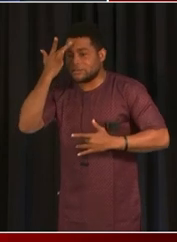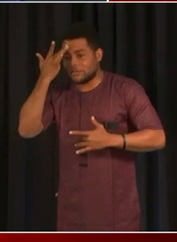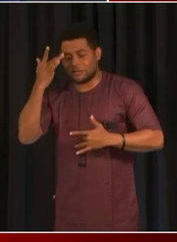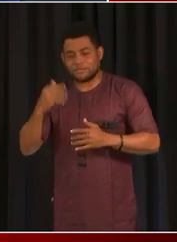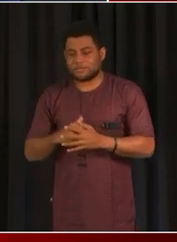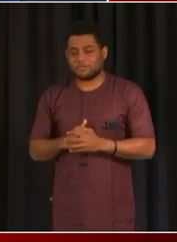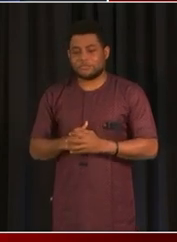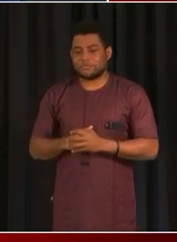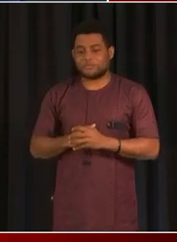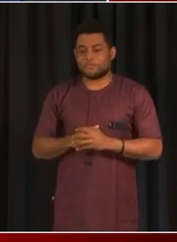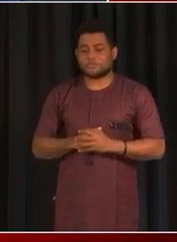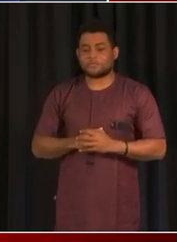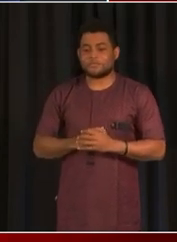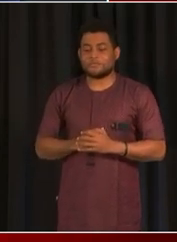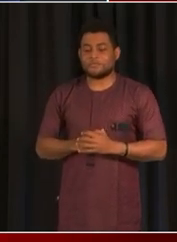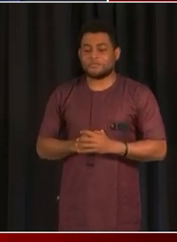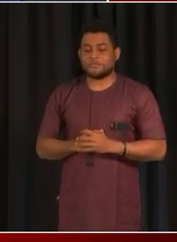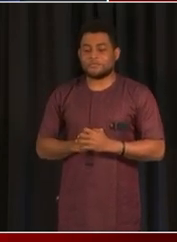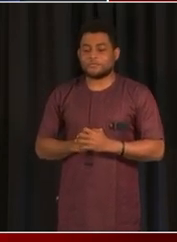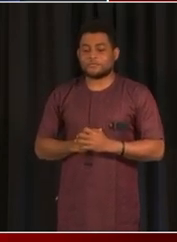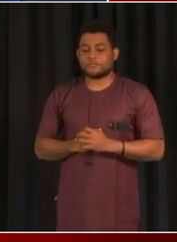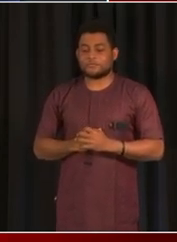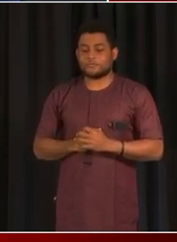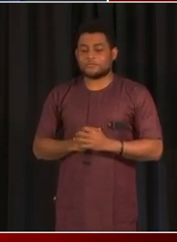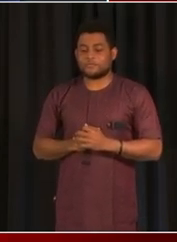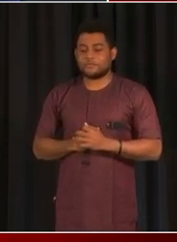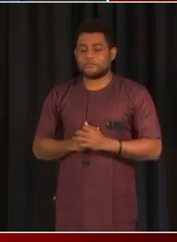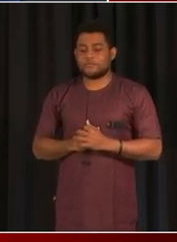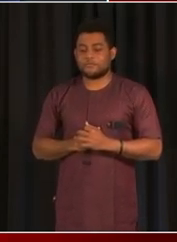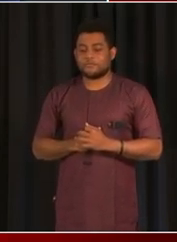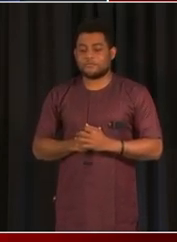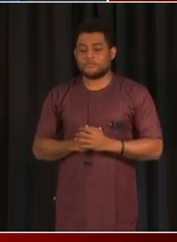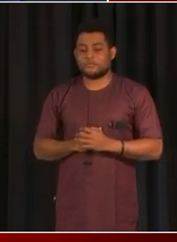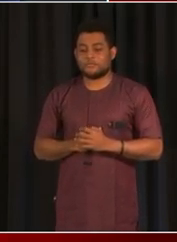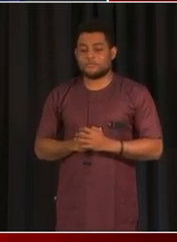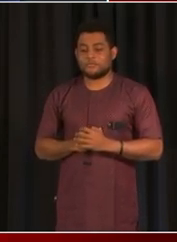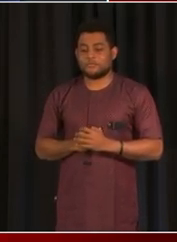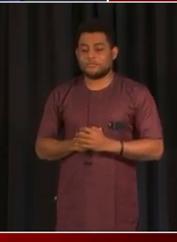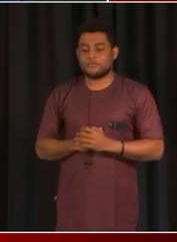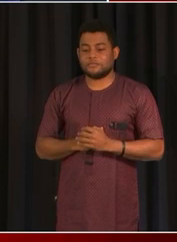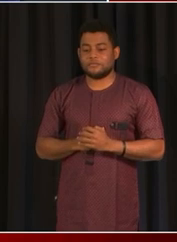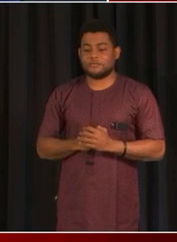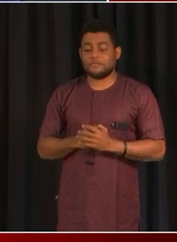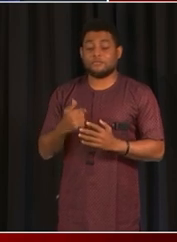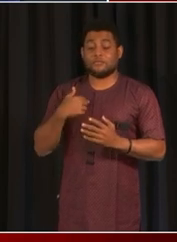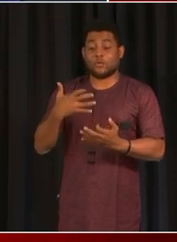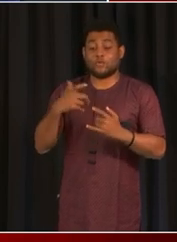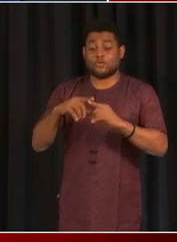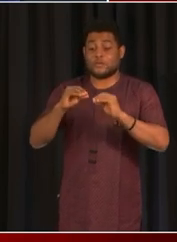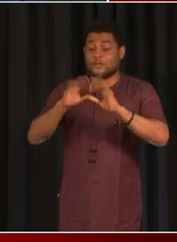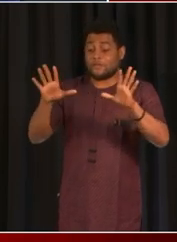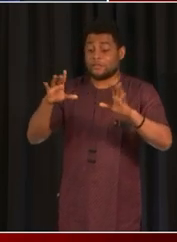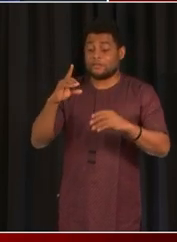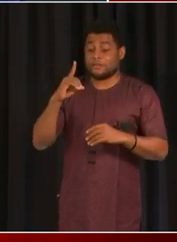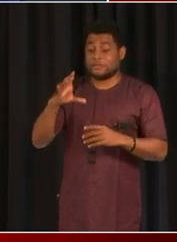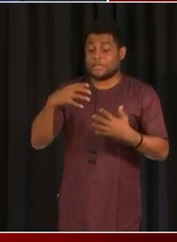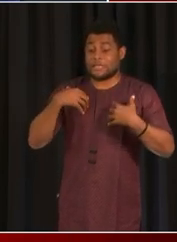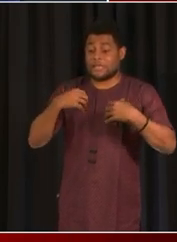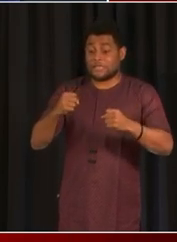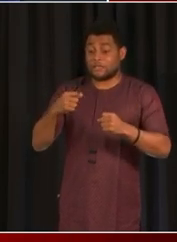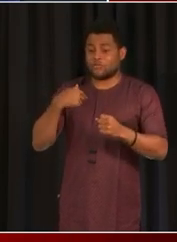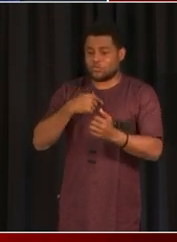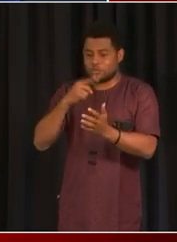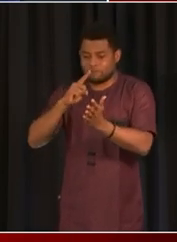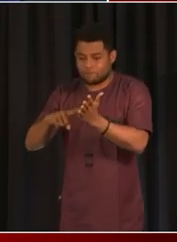clarify and to make sure everybody understands, DC Health investigates cases and outbreaks, okay? And anytime